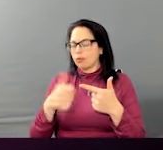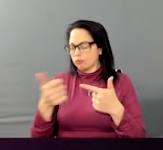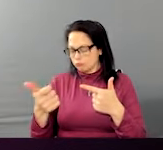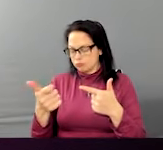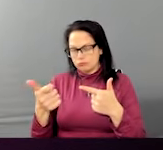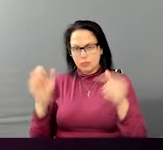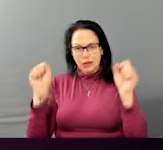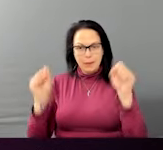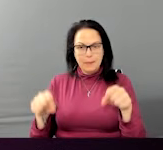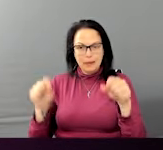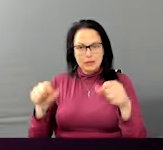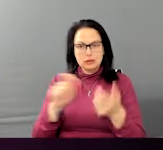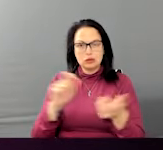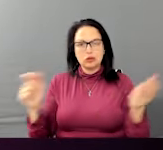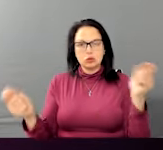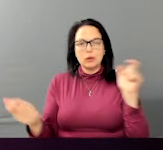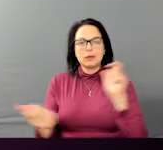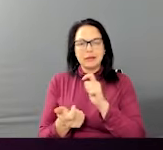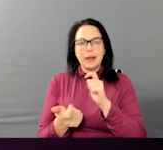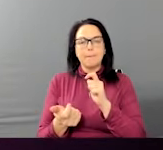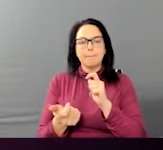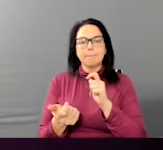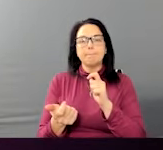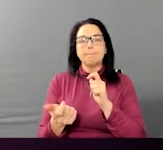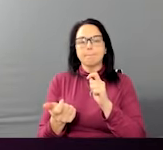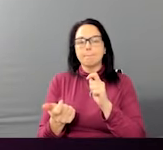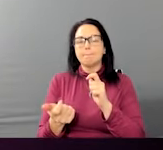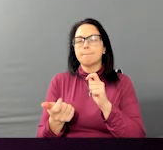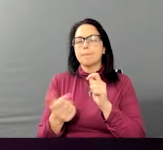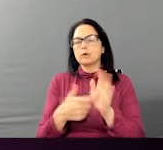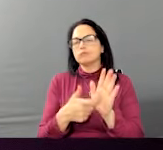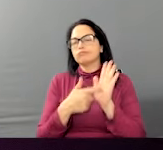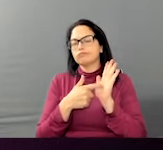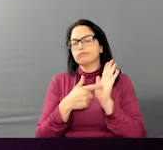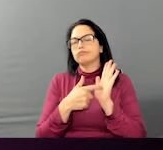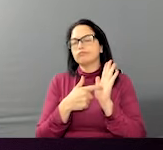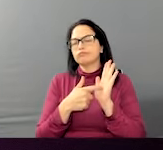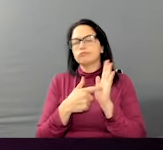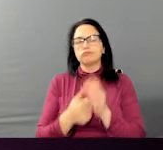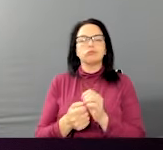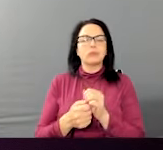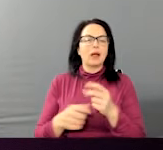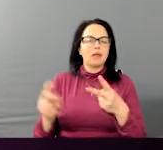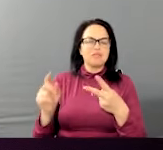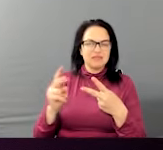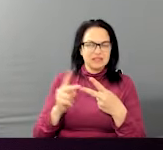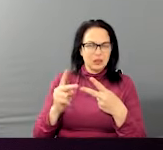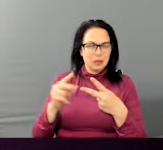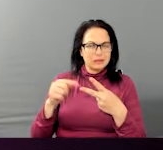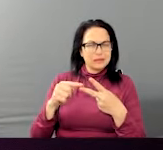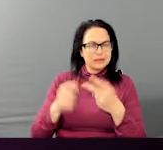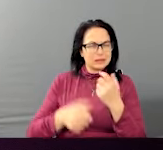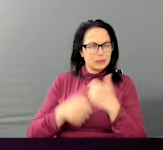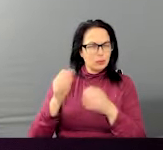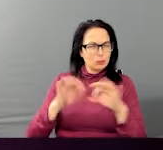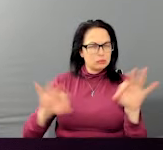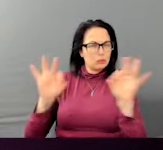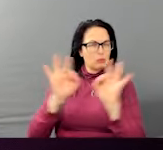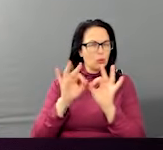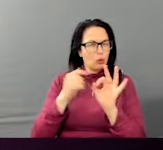is the ability to adapt to changing requirements. And I would argue that the second one is probably actually more important because we do that a lot